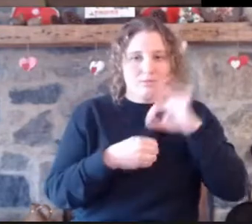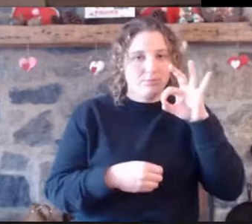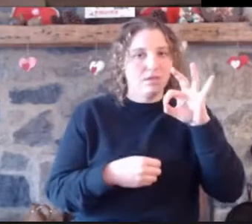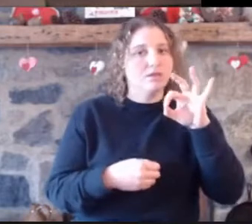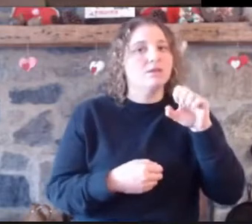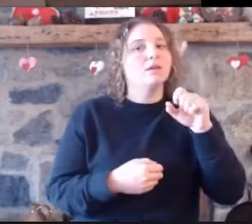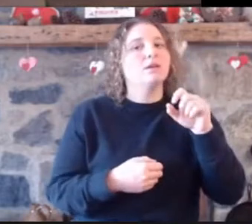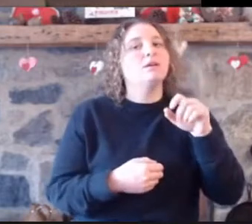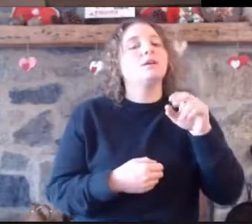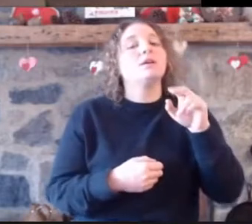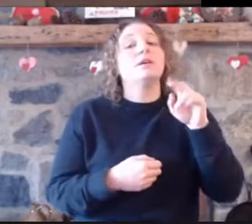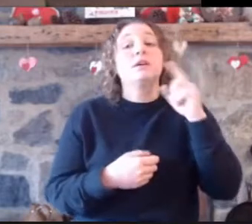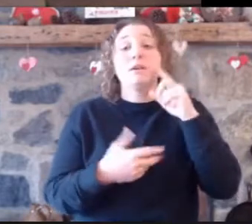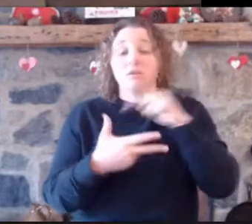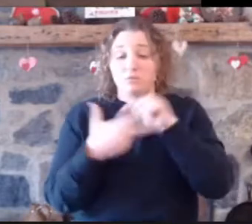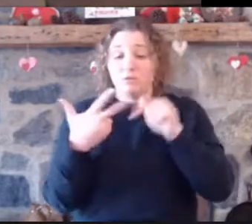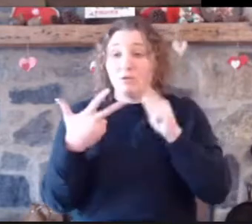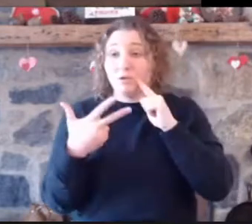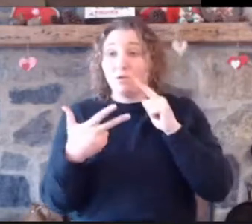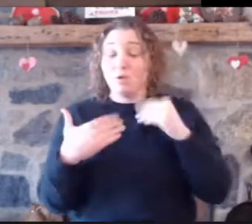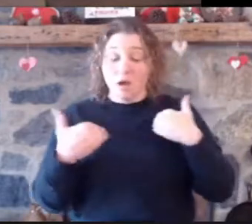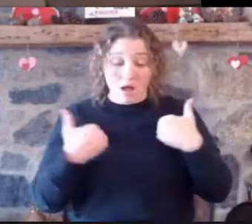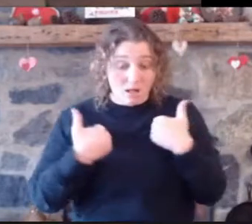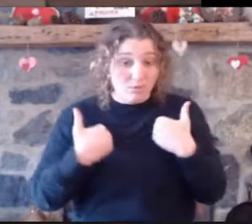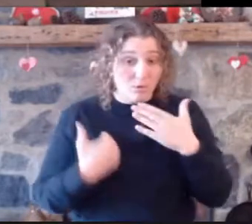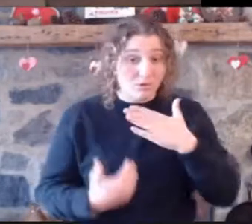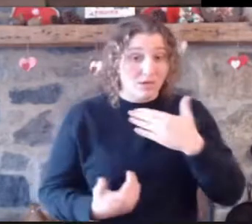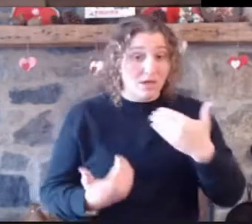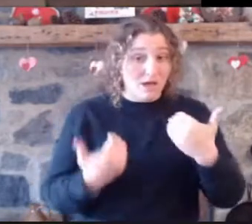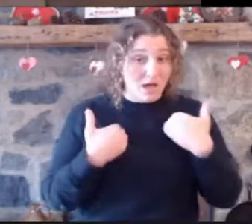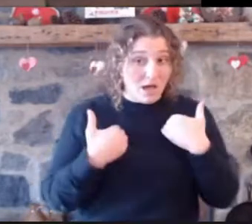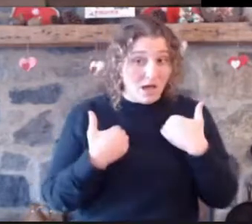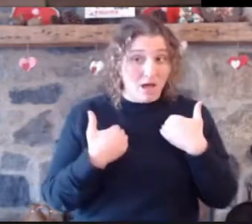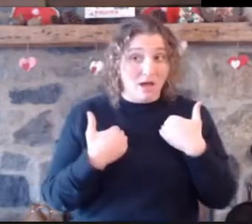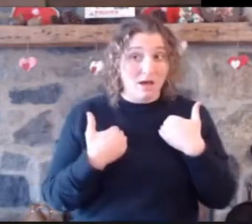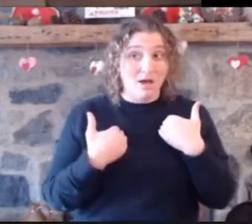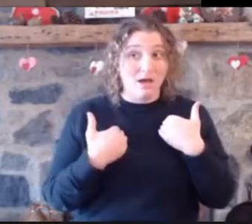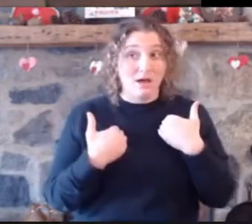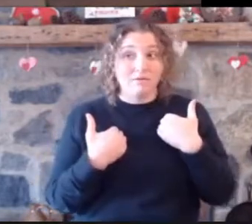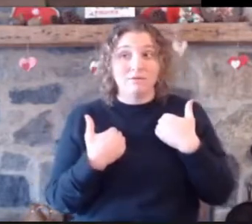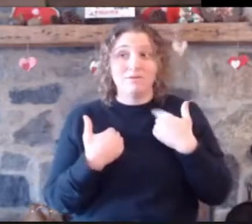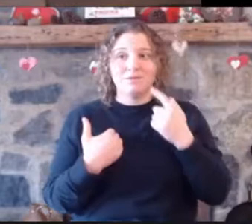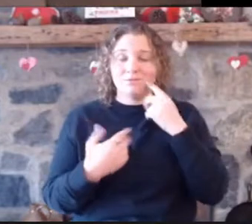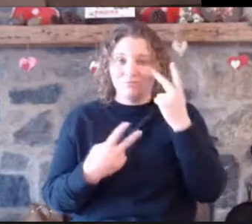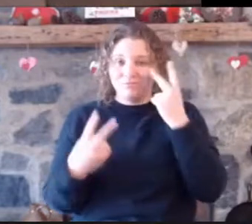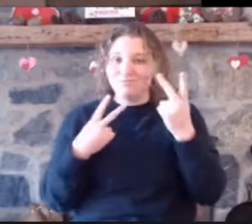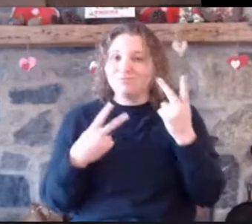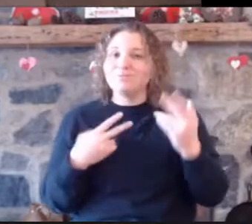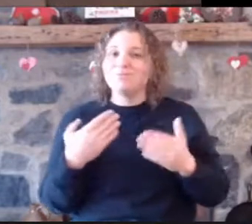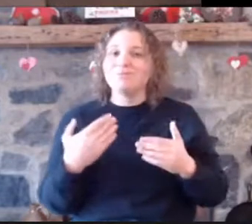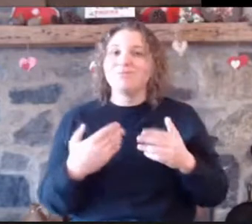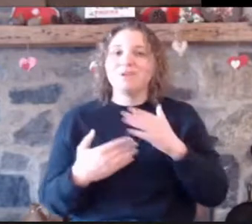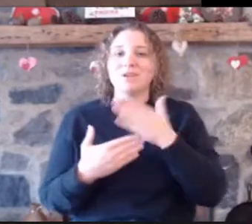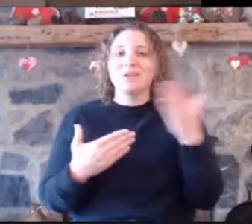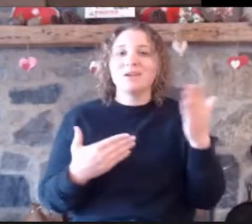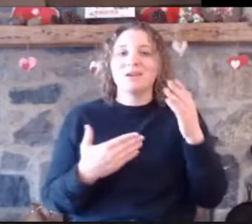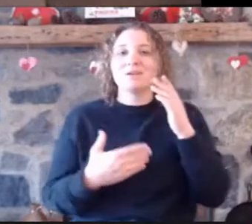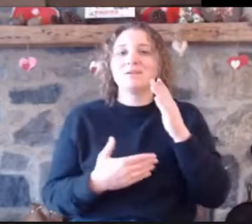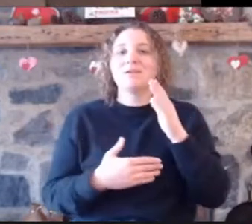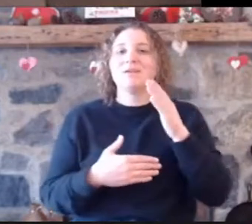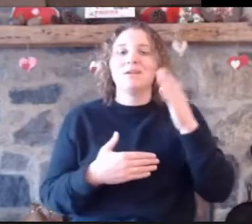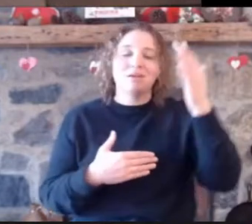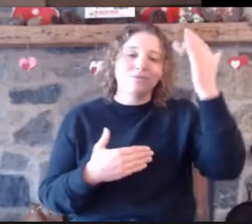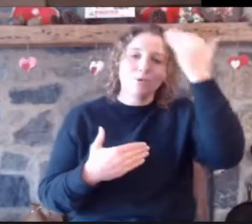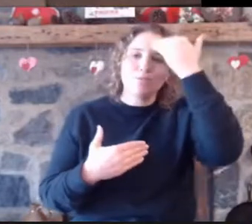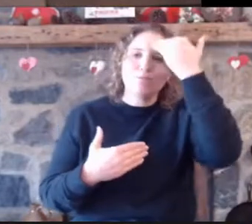and nephesh. Animals are, again, there are various ranges within them, but you look at things like dolphins, whales, and etc. They are self-aware.